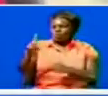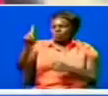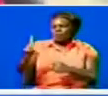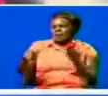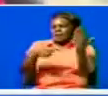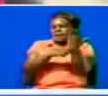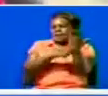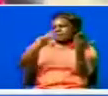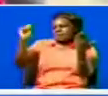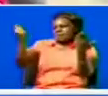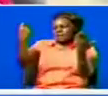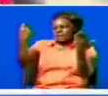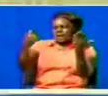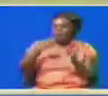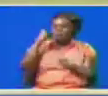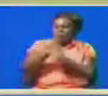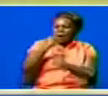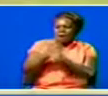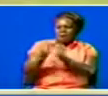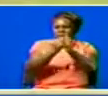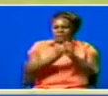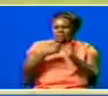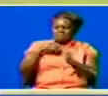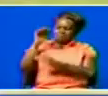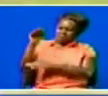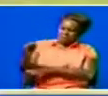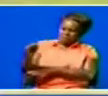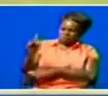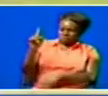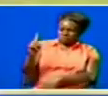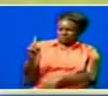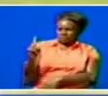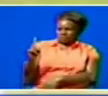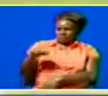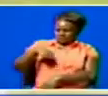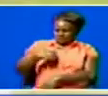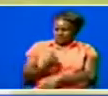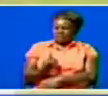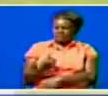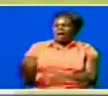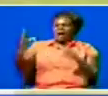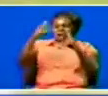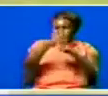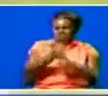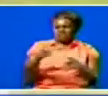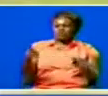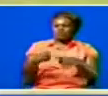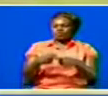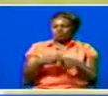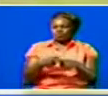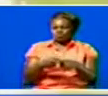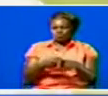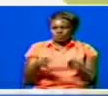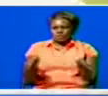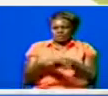Kenya, tusalishe asali. This is my prayer that we will get there as soon as possible